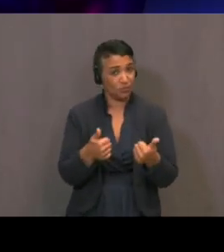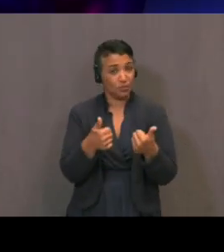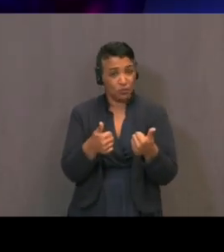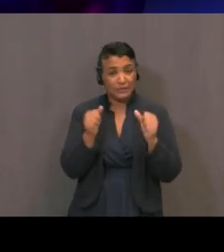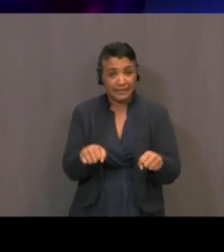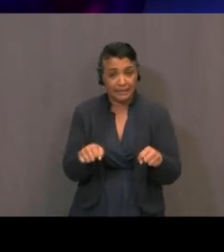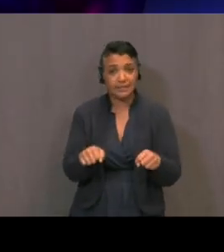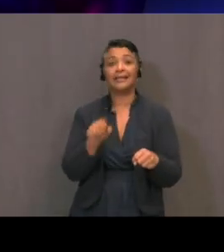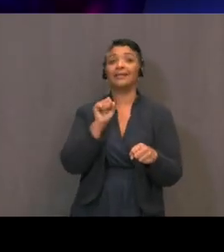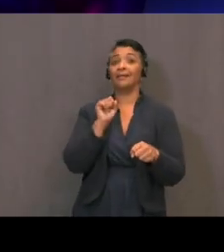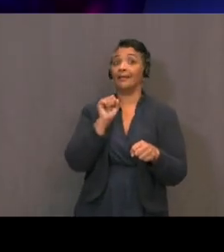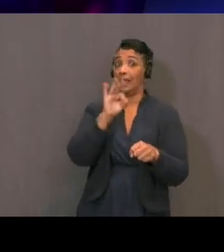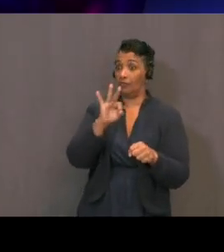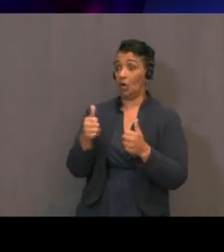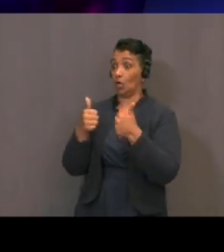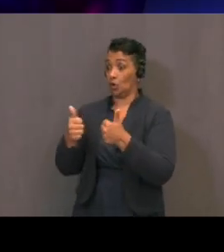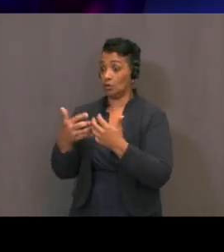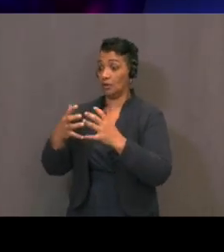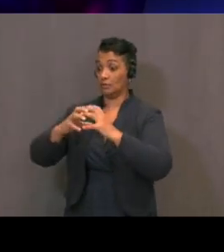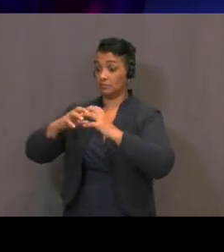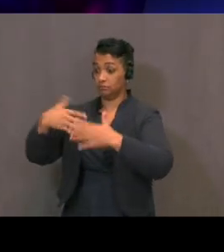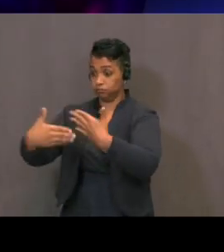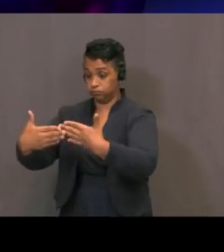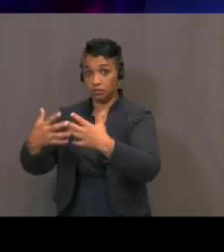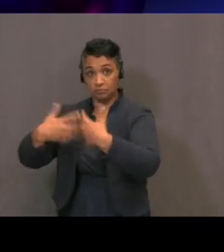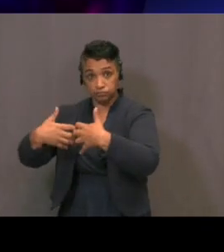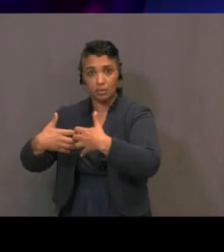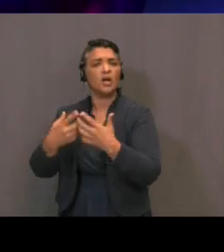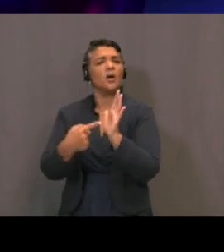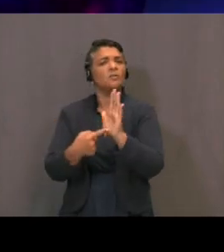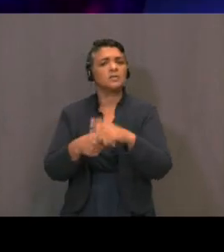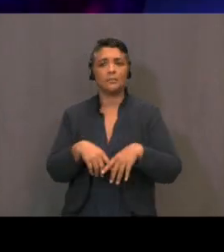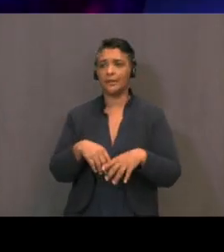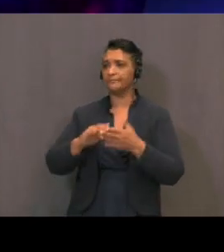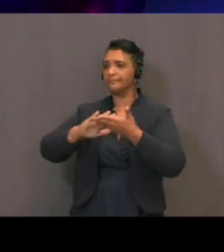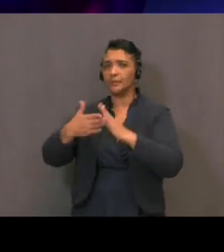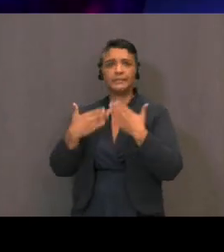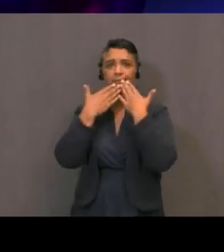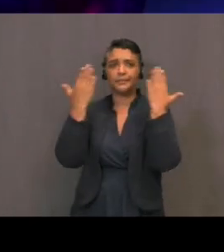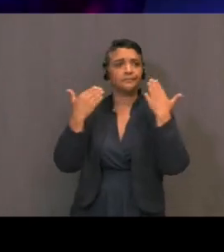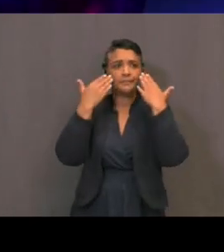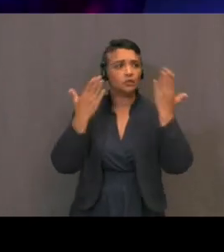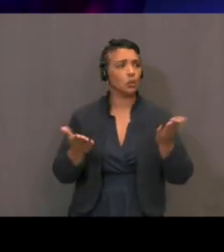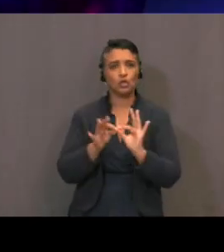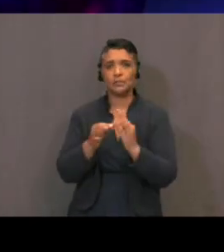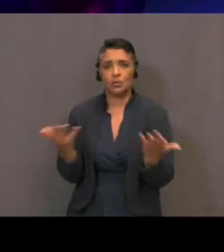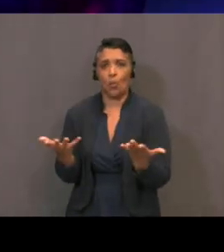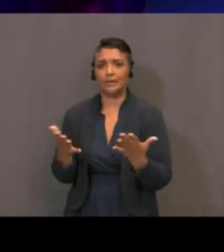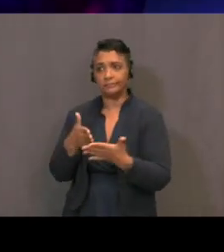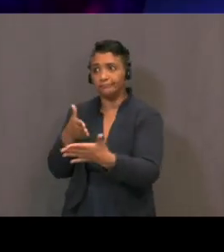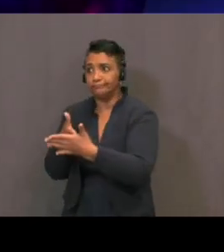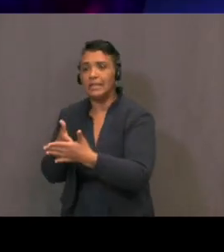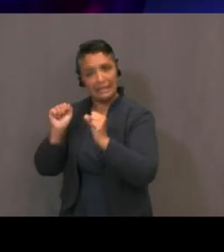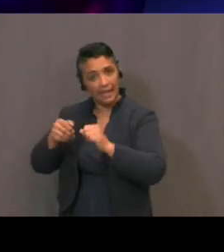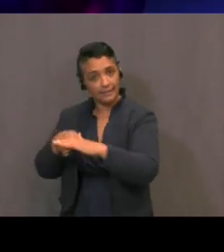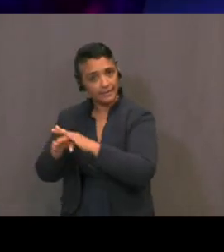it's built in the right way, communities that do not have access to interpretation tools and things like this. But there are